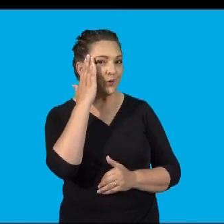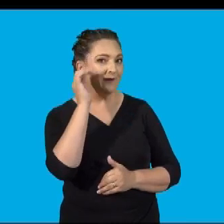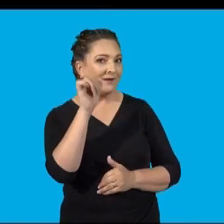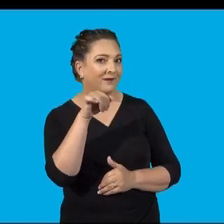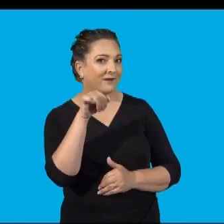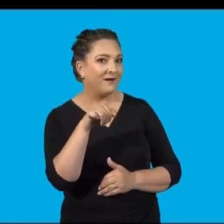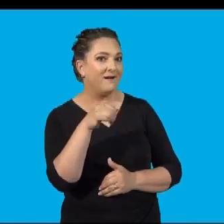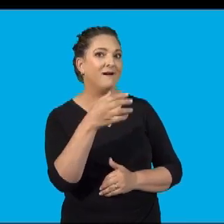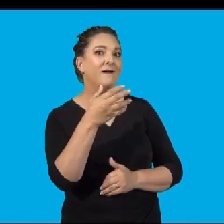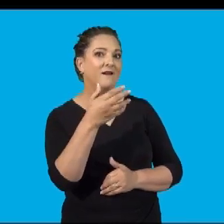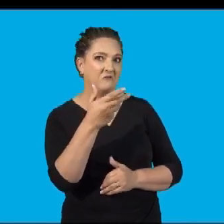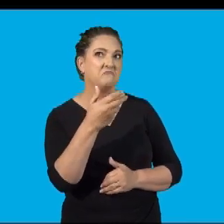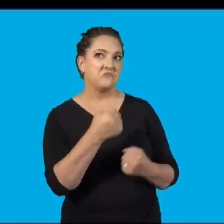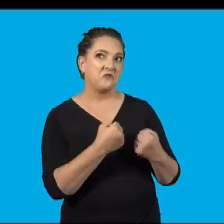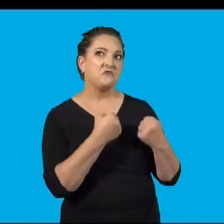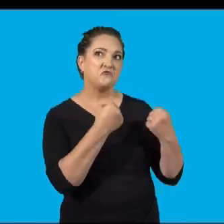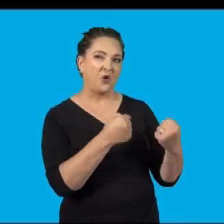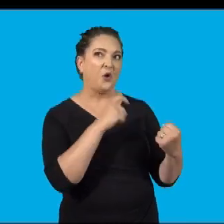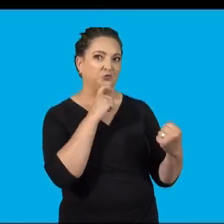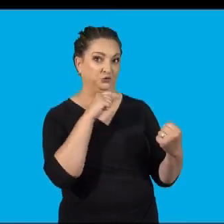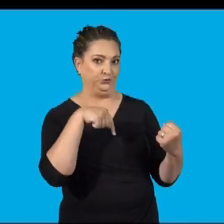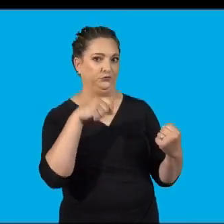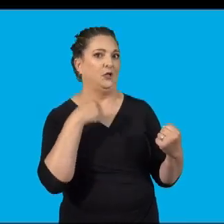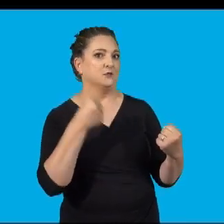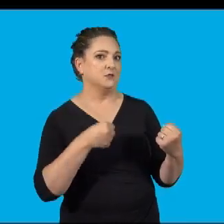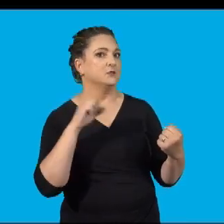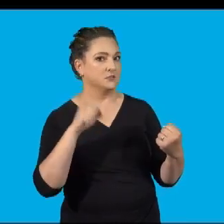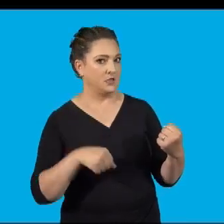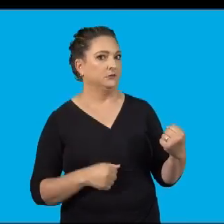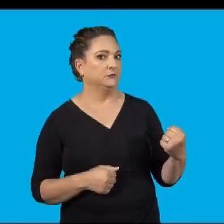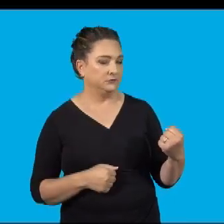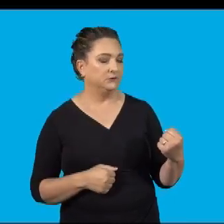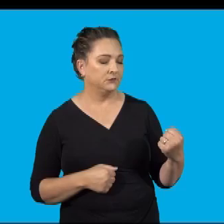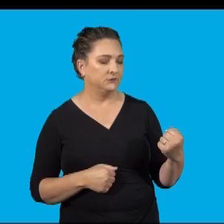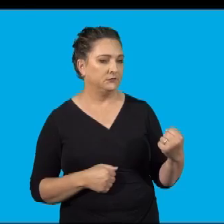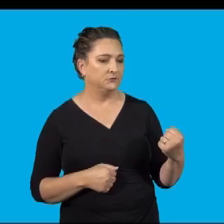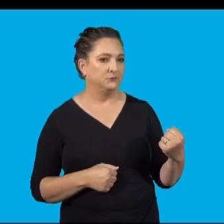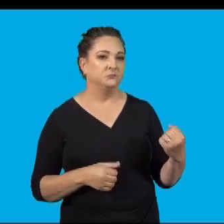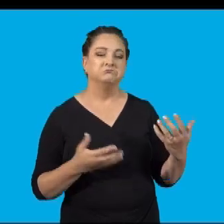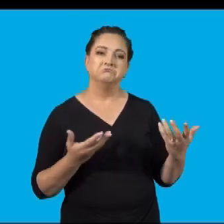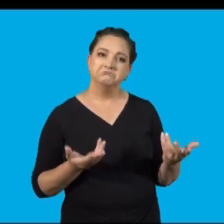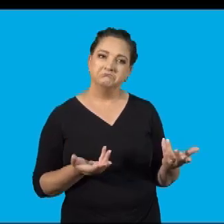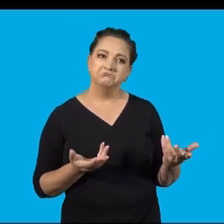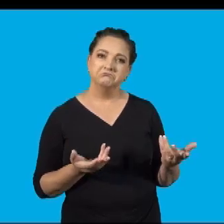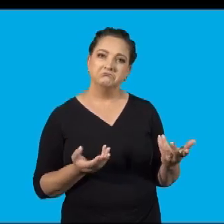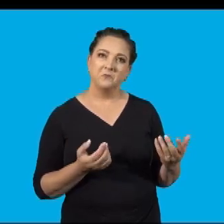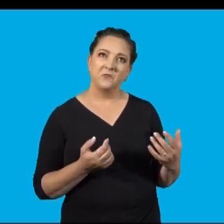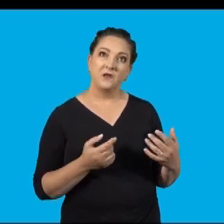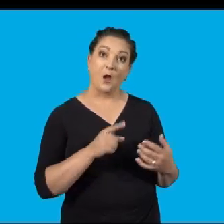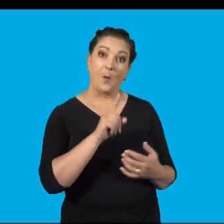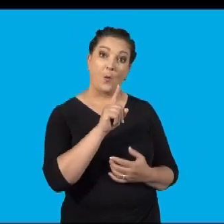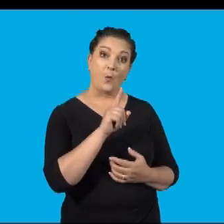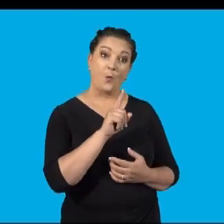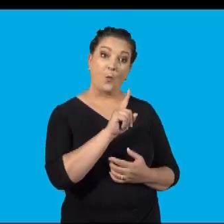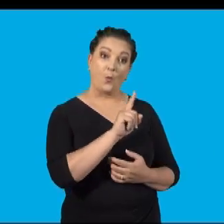that we have used the asset in this year. So I'll now say my carrying